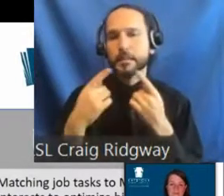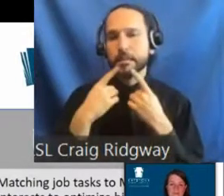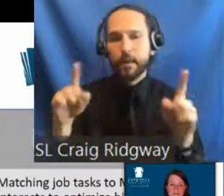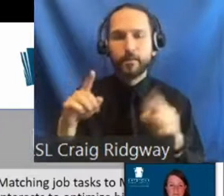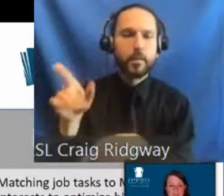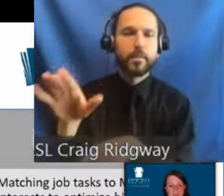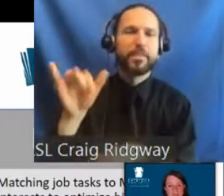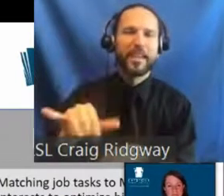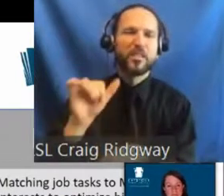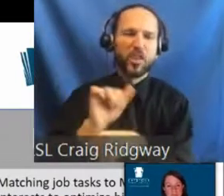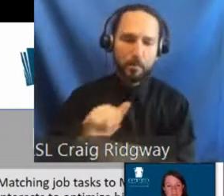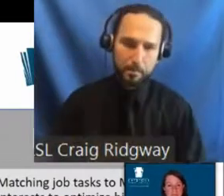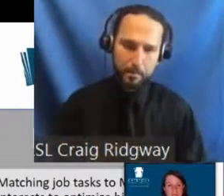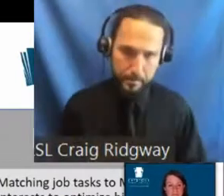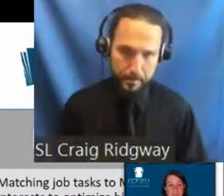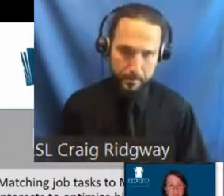job.